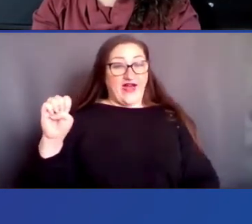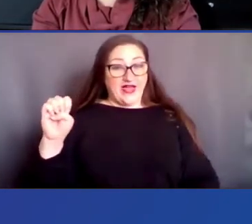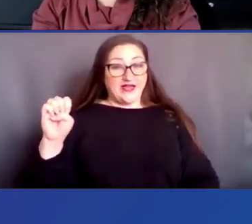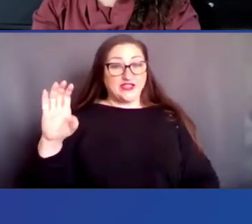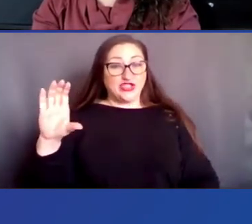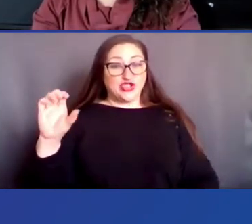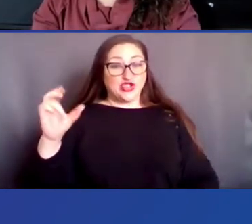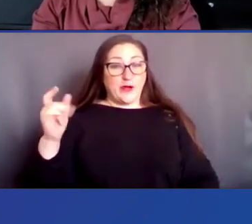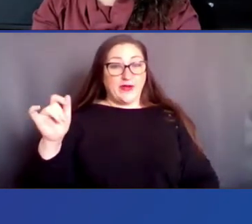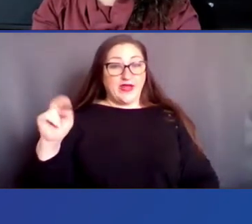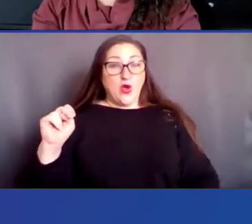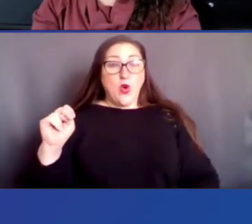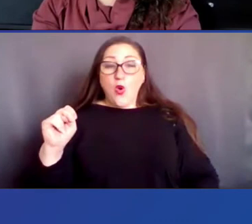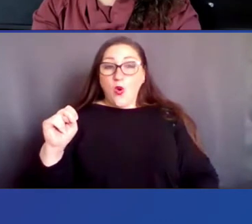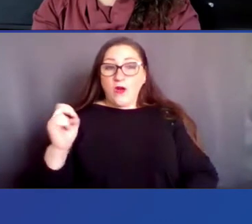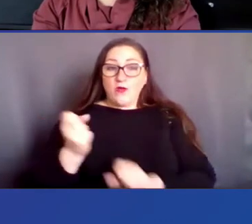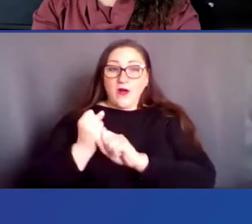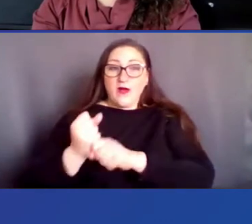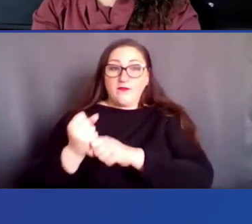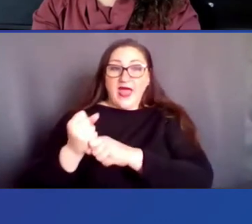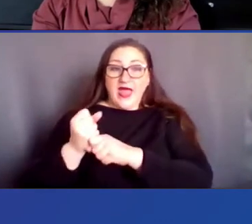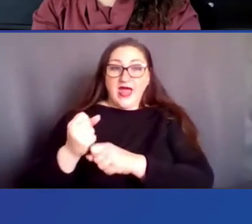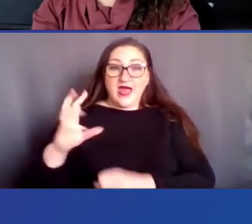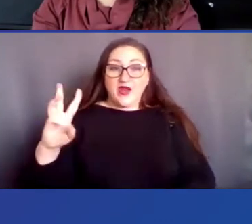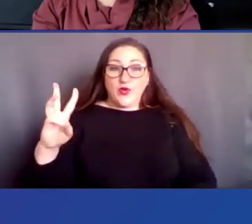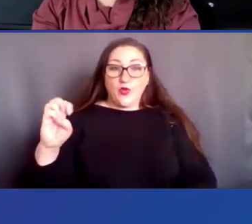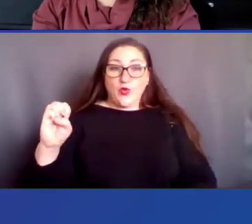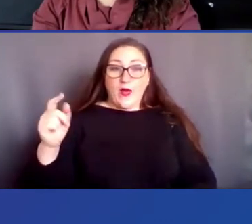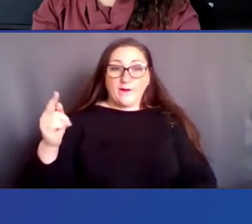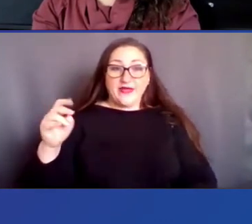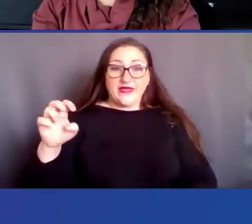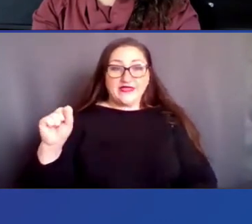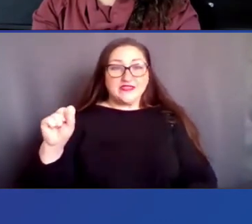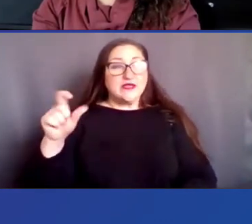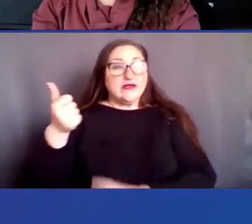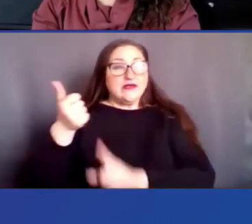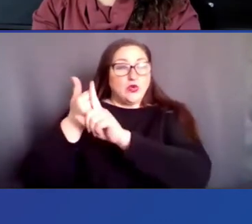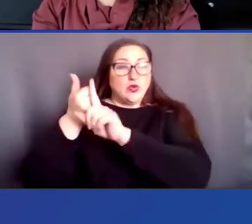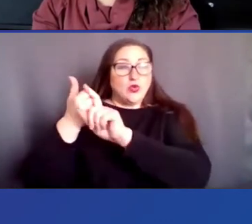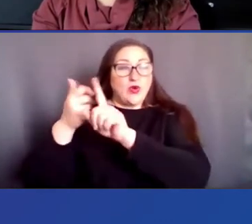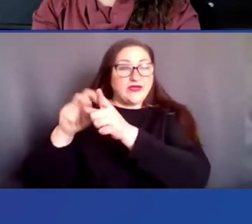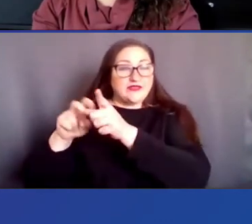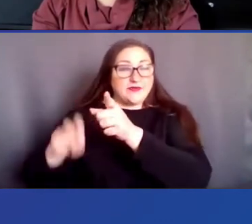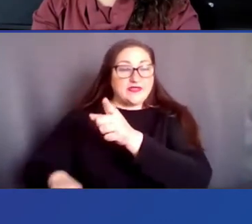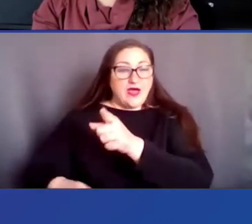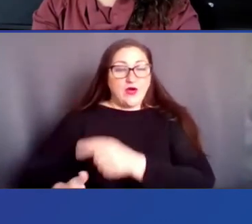manufacturer, Warren Kanders, who has since stepped down.